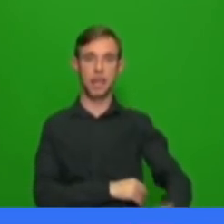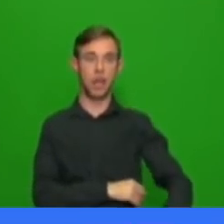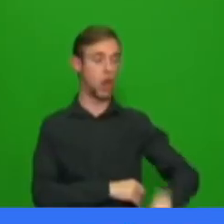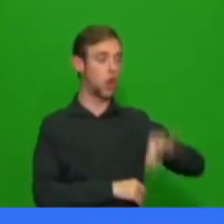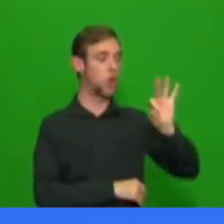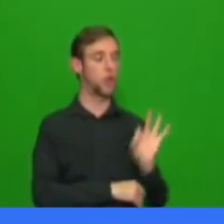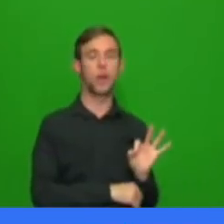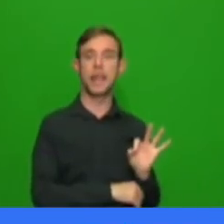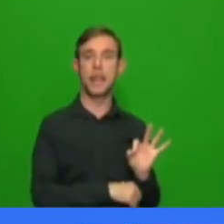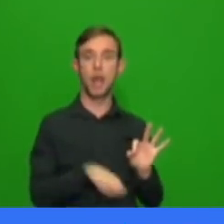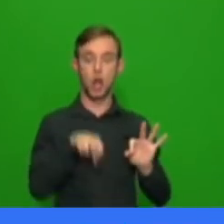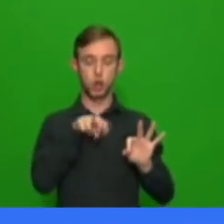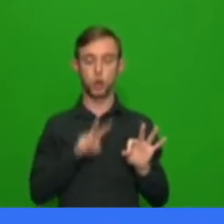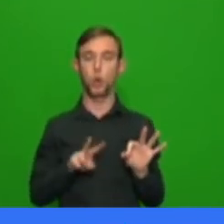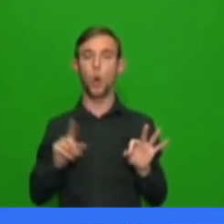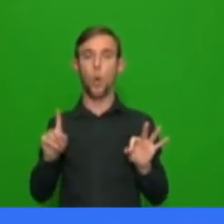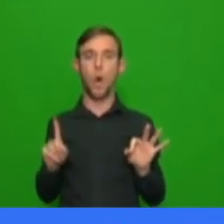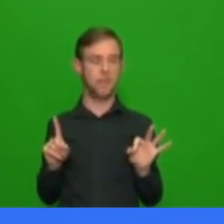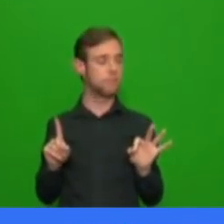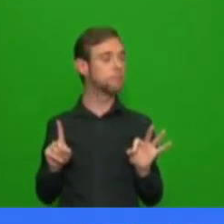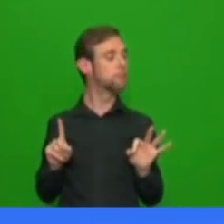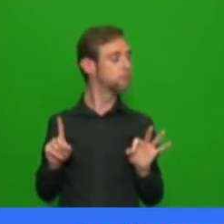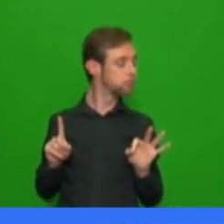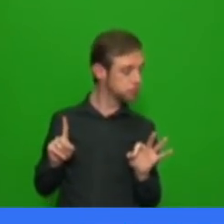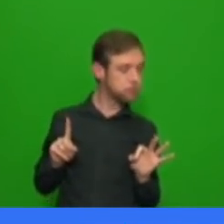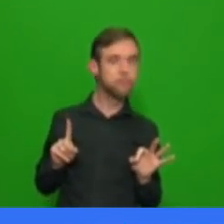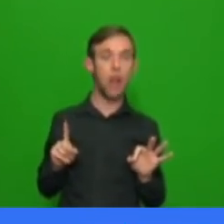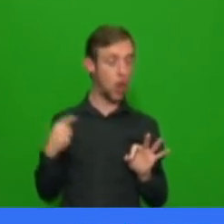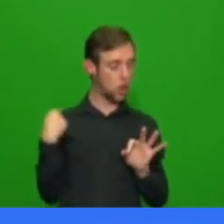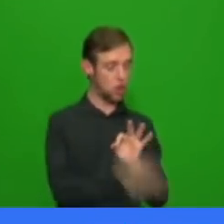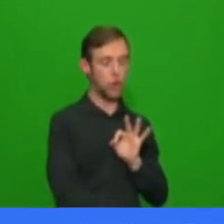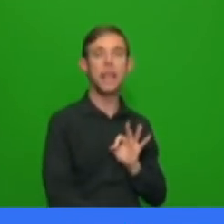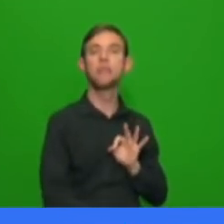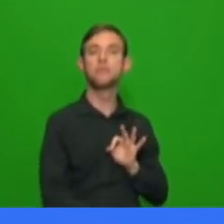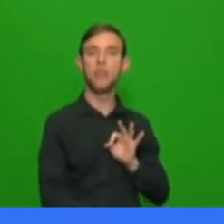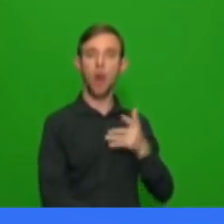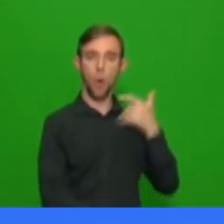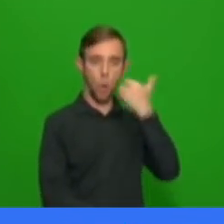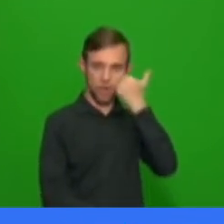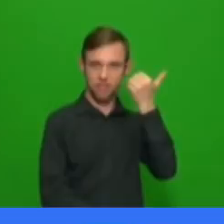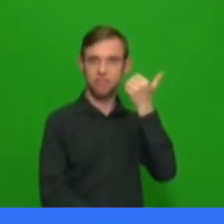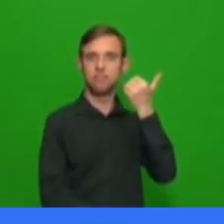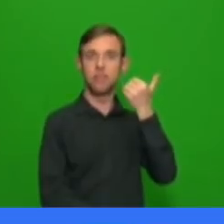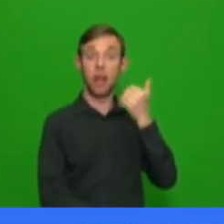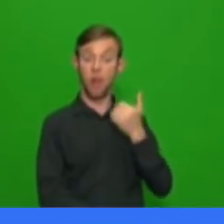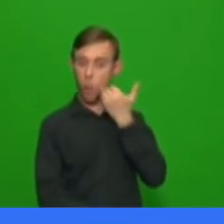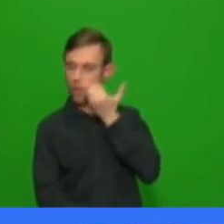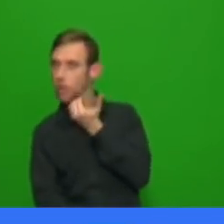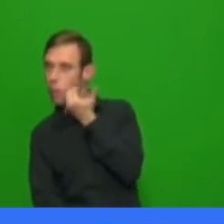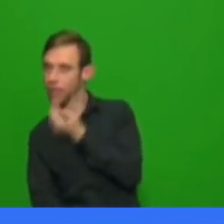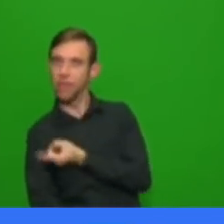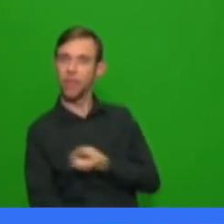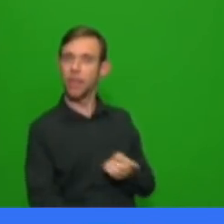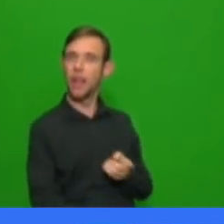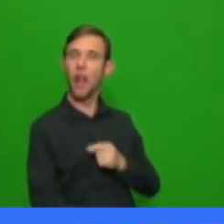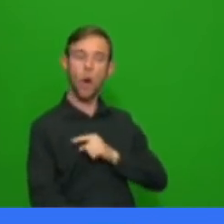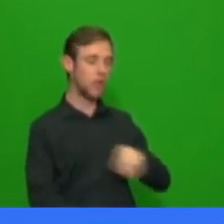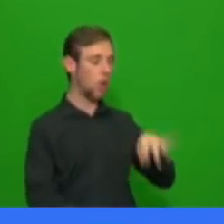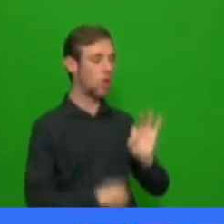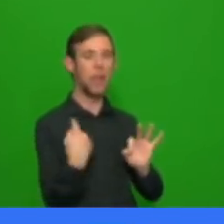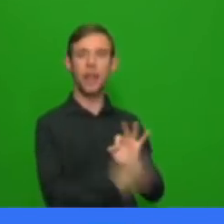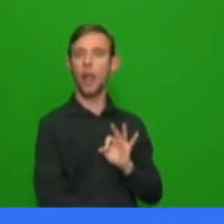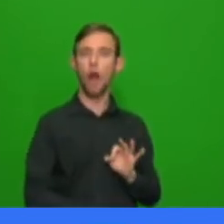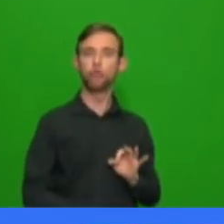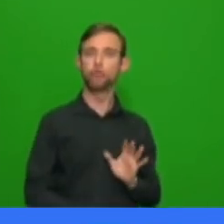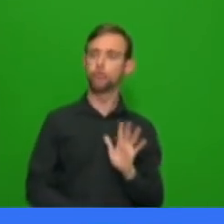to keep the rate. What were some of the key points that you weren't agreed on? And also,